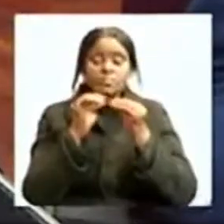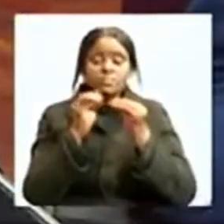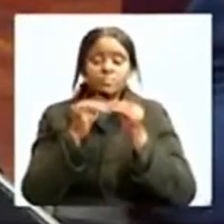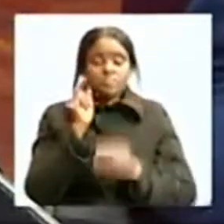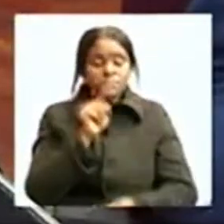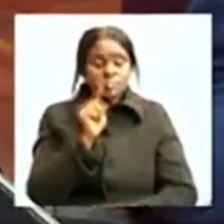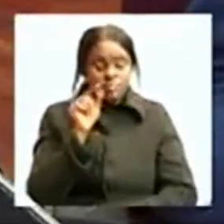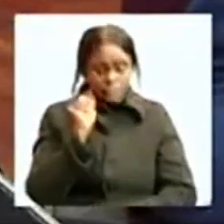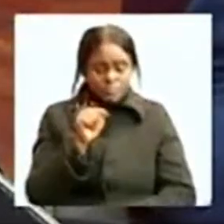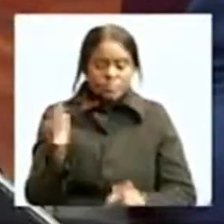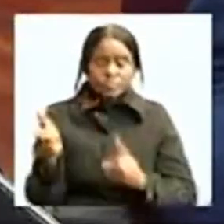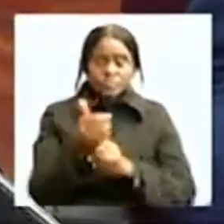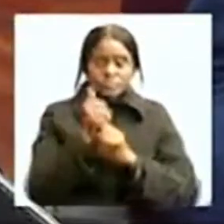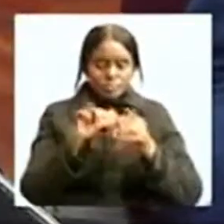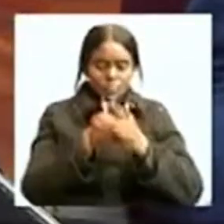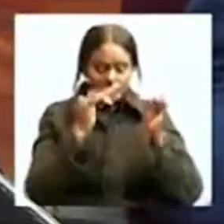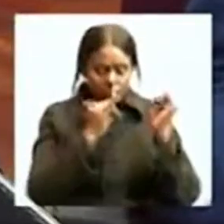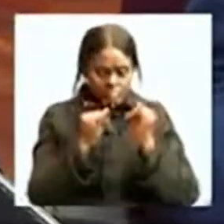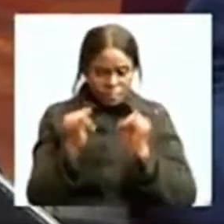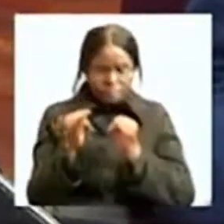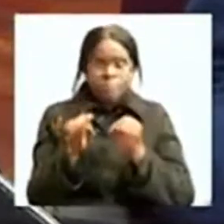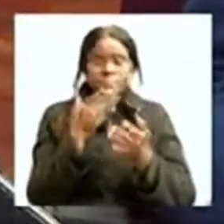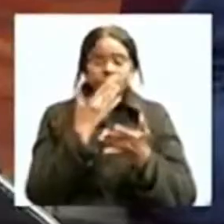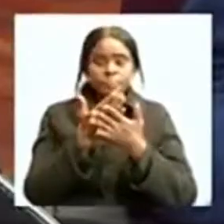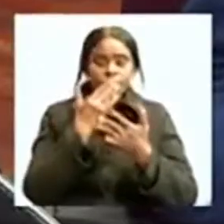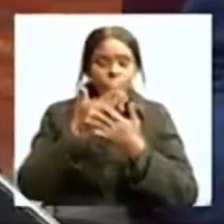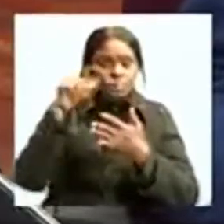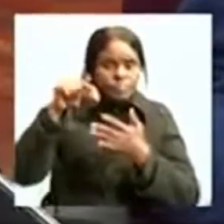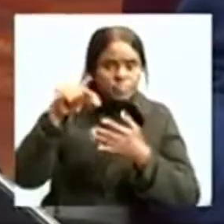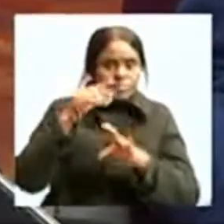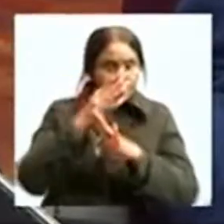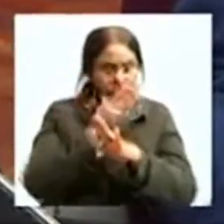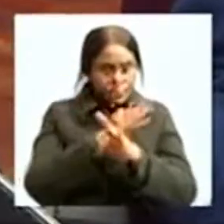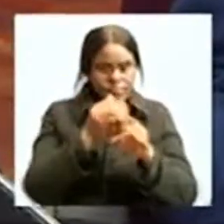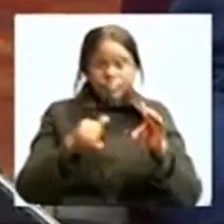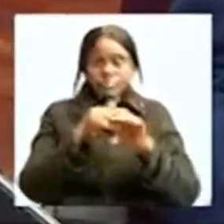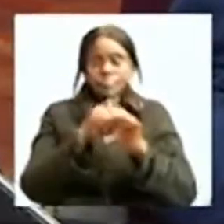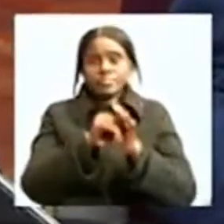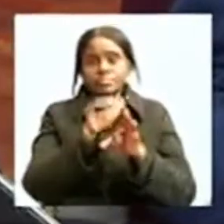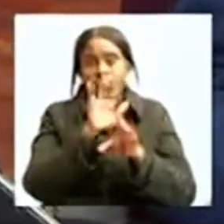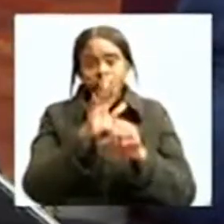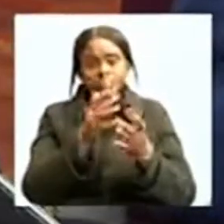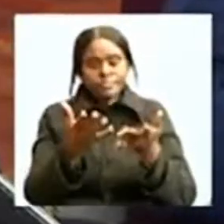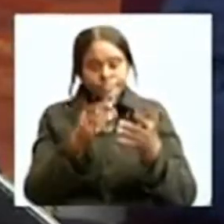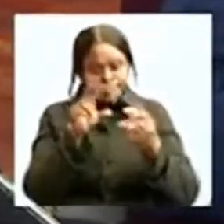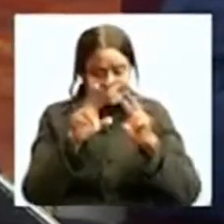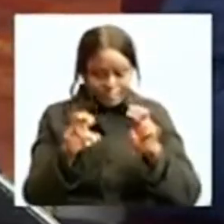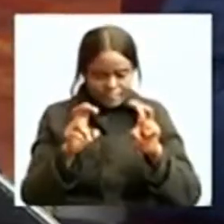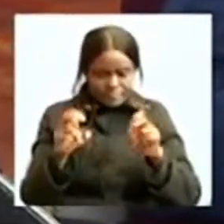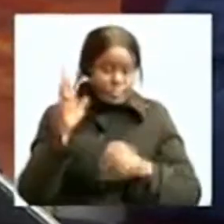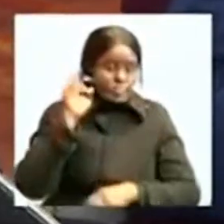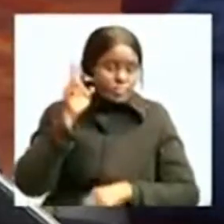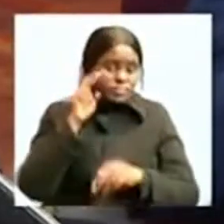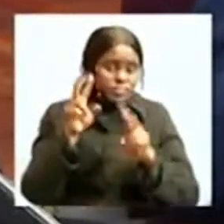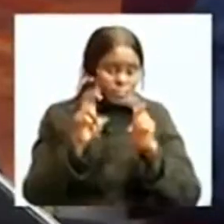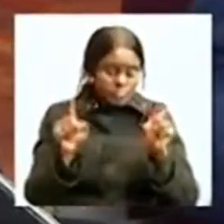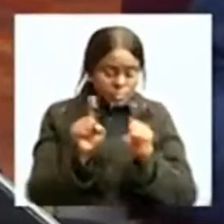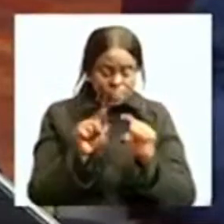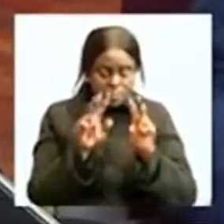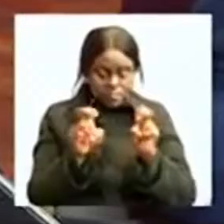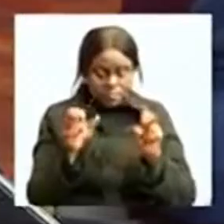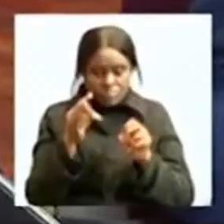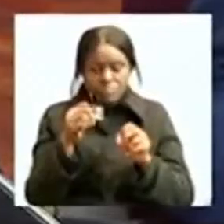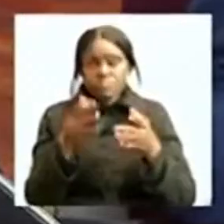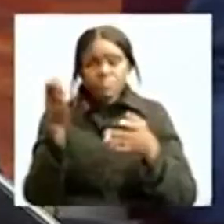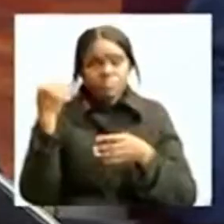This can be achieved by implementing stringent pre-qualification criteria, including thorough background checks, verification of